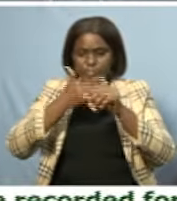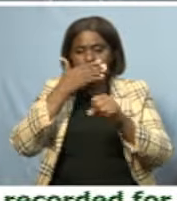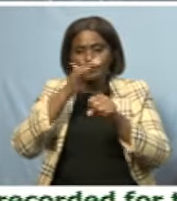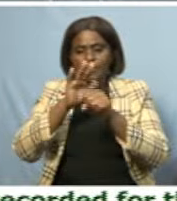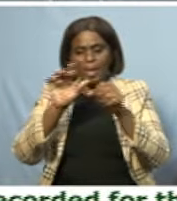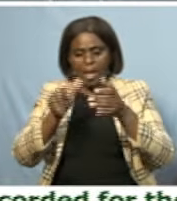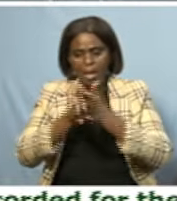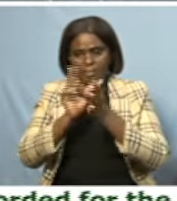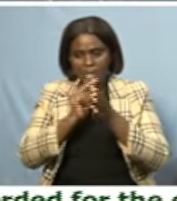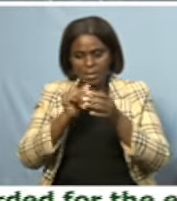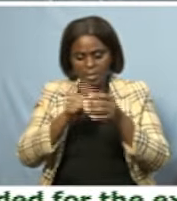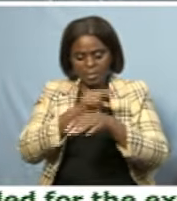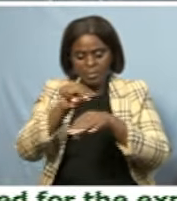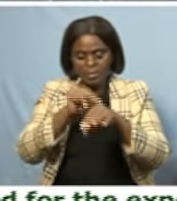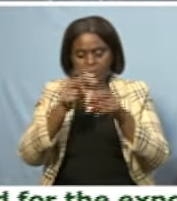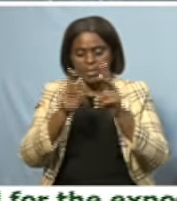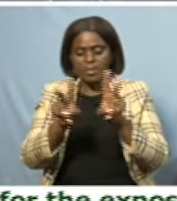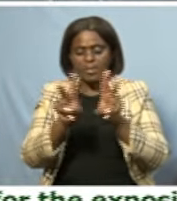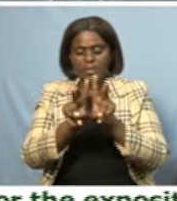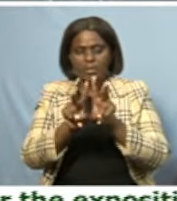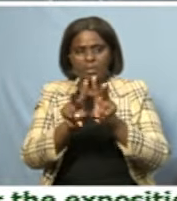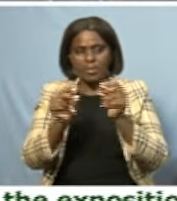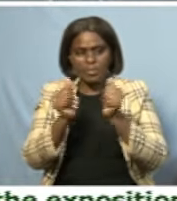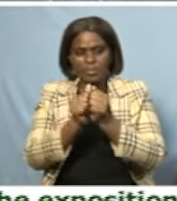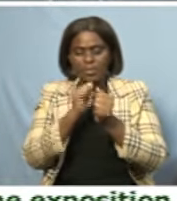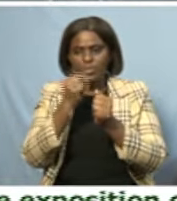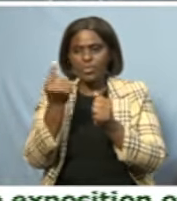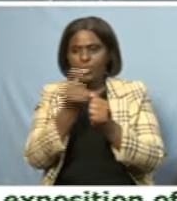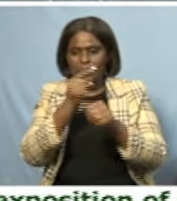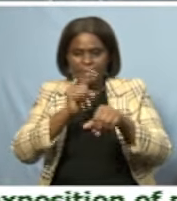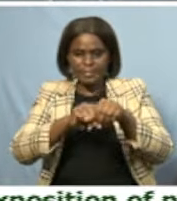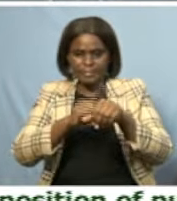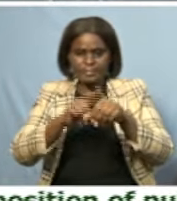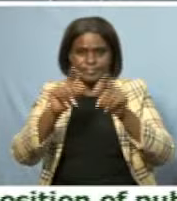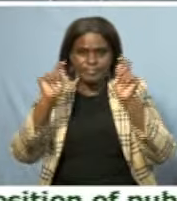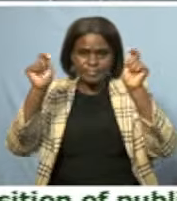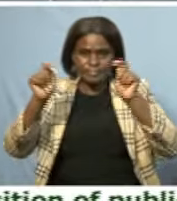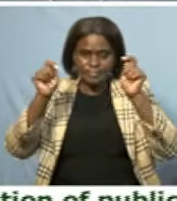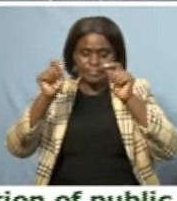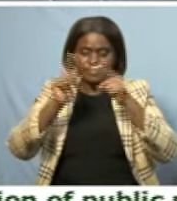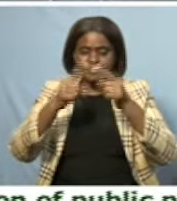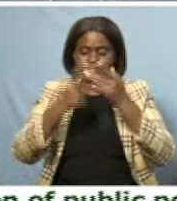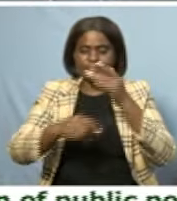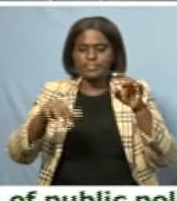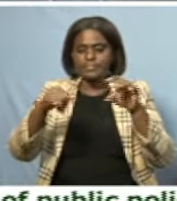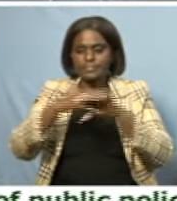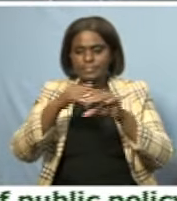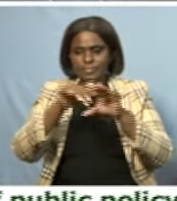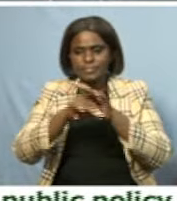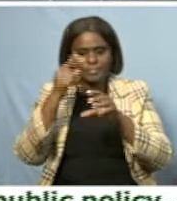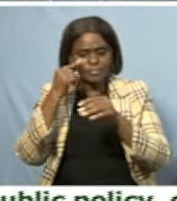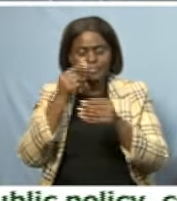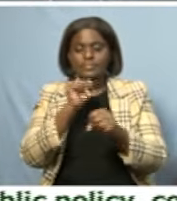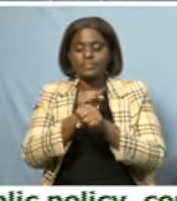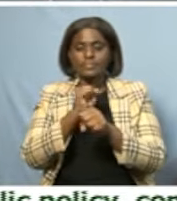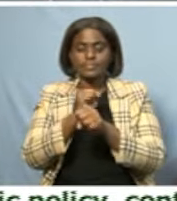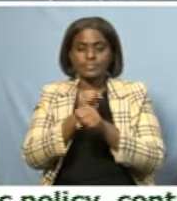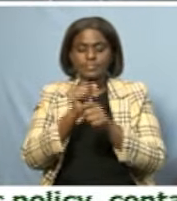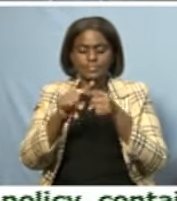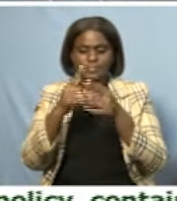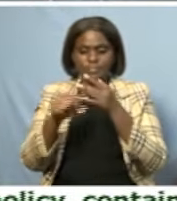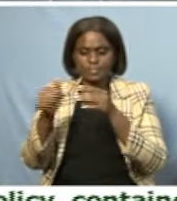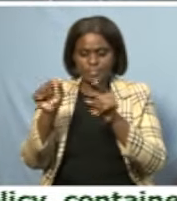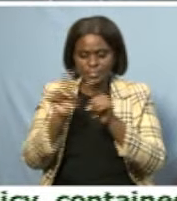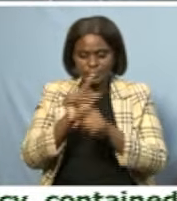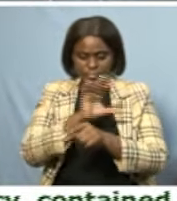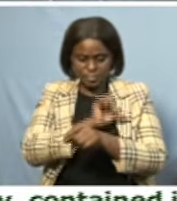us that national values are not seasonal slogans to be invoked for convenience, but